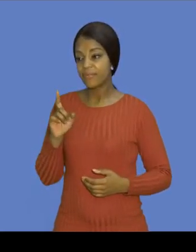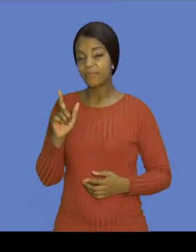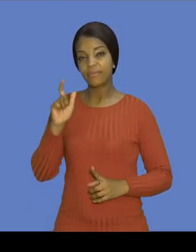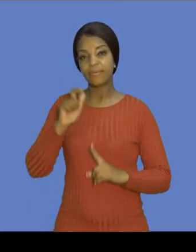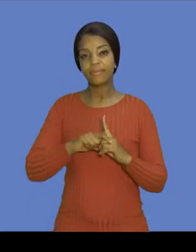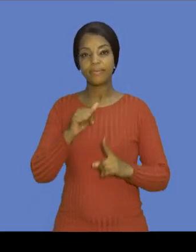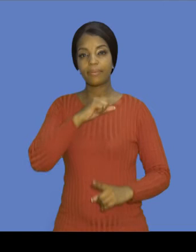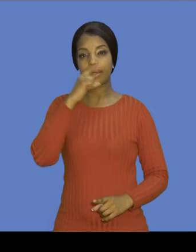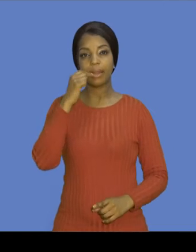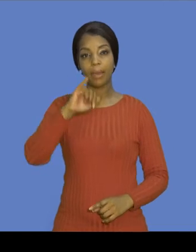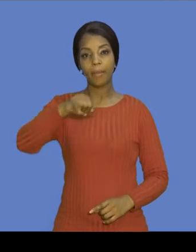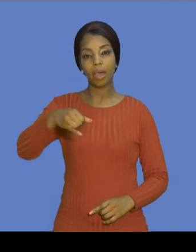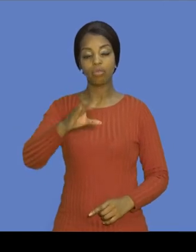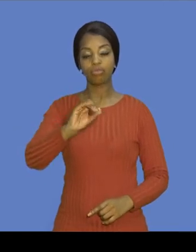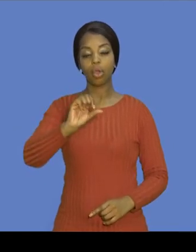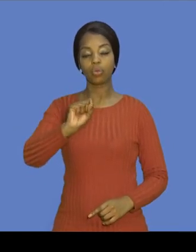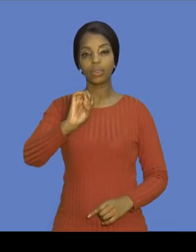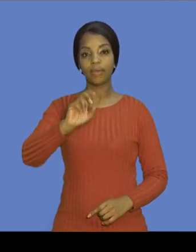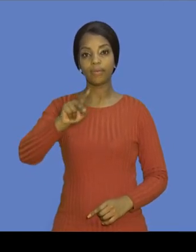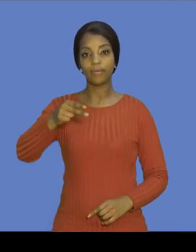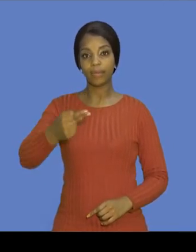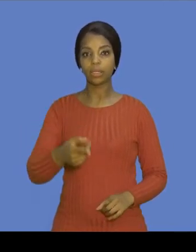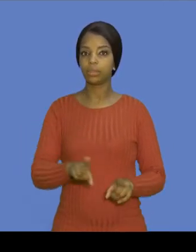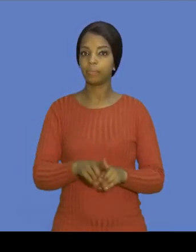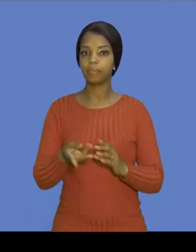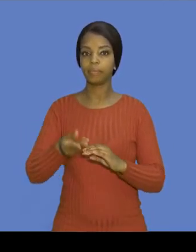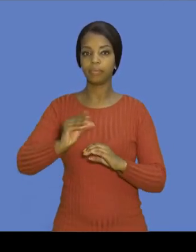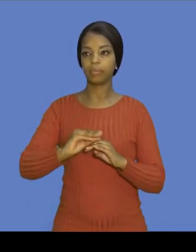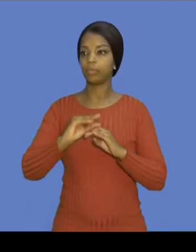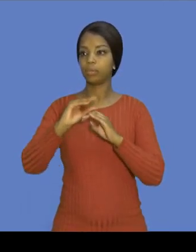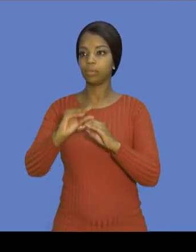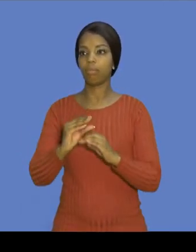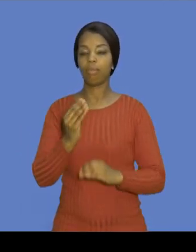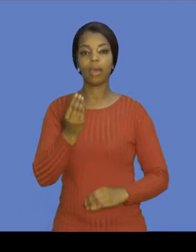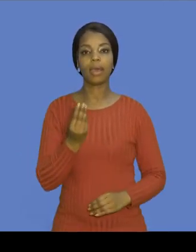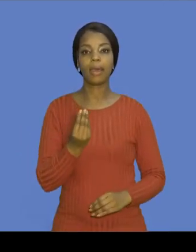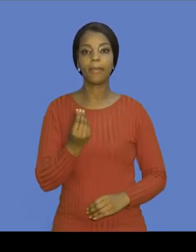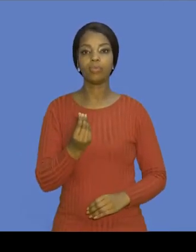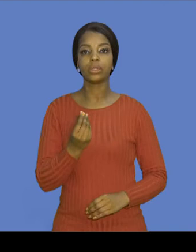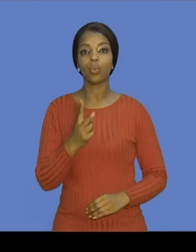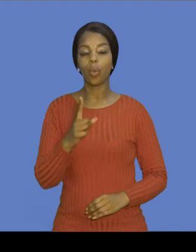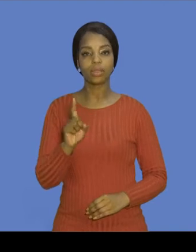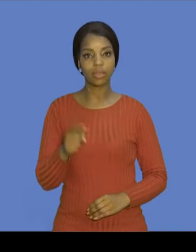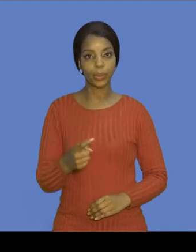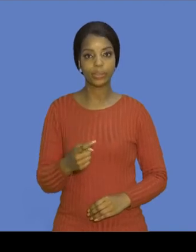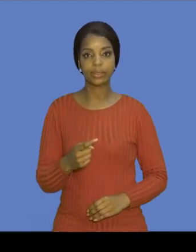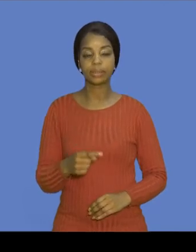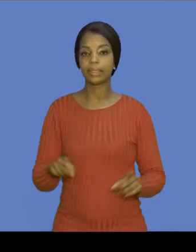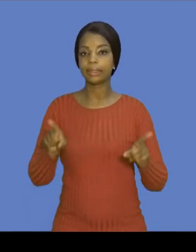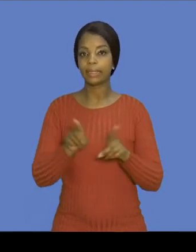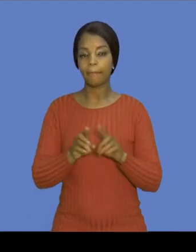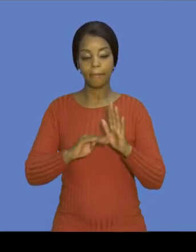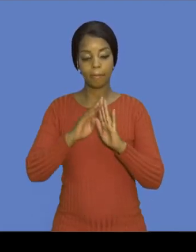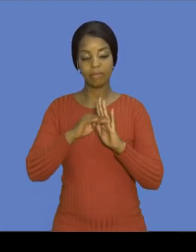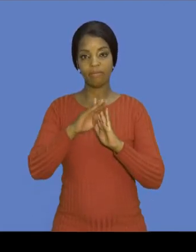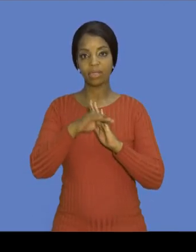a fixed deposit account that earns him interest of 4.5, the same inflation rate that